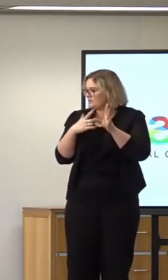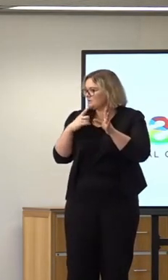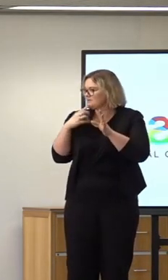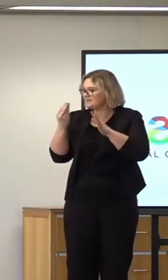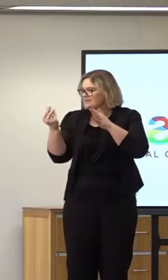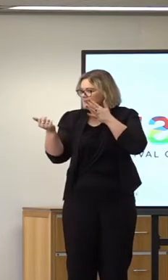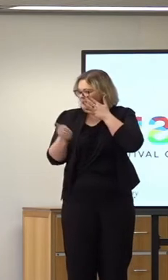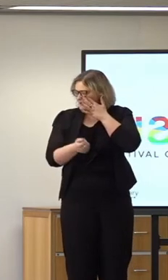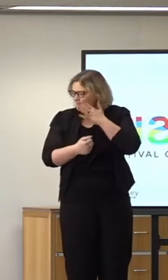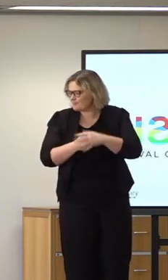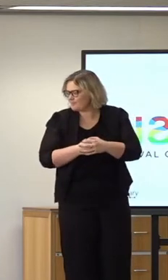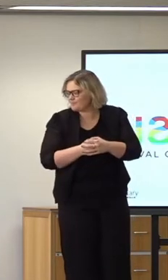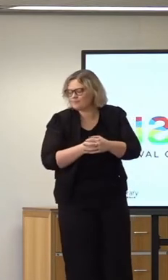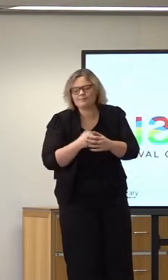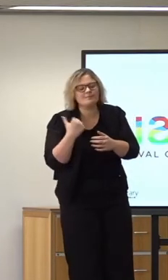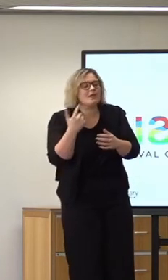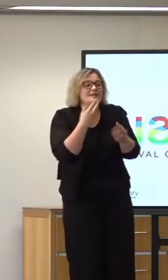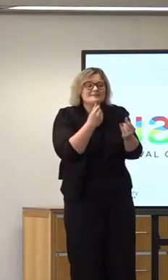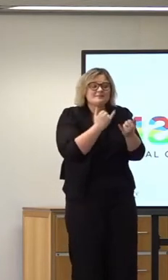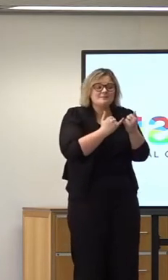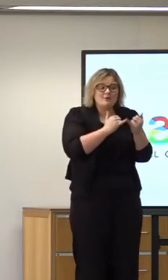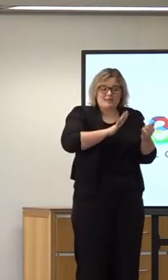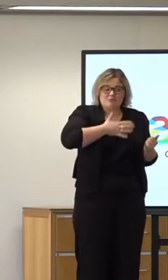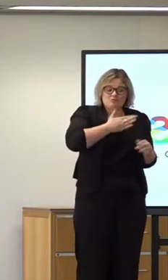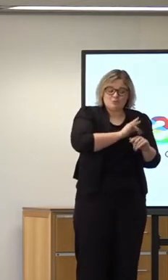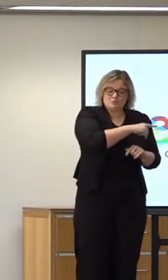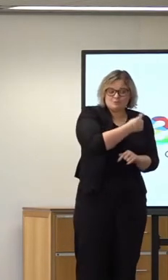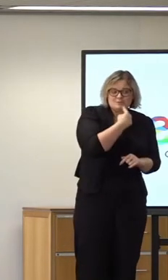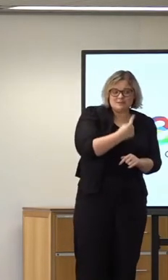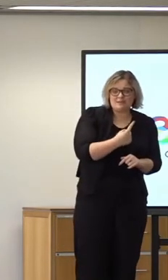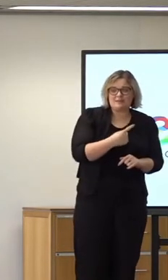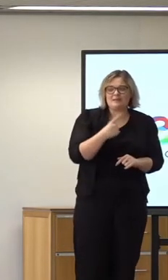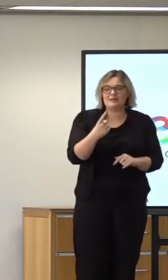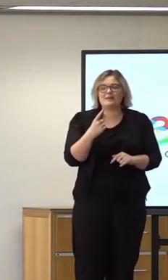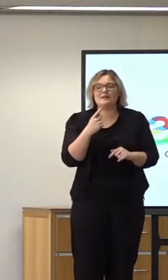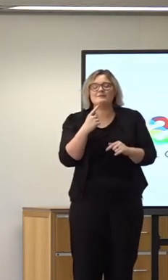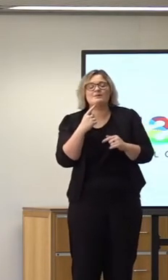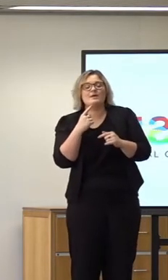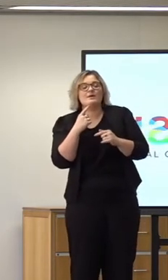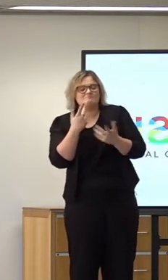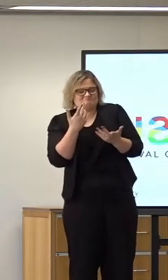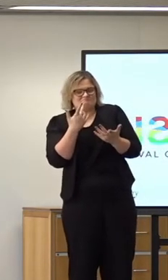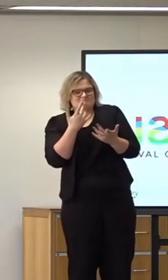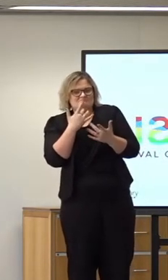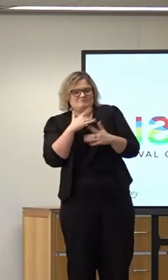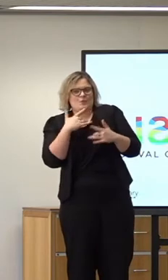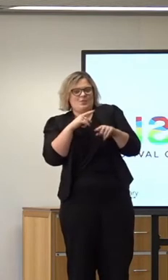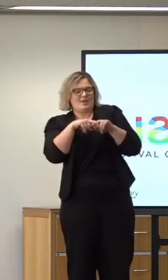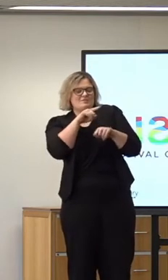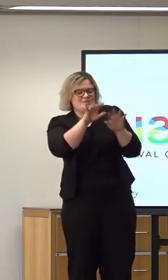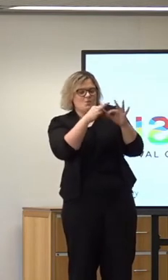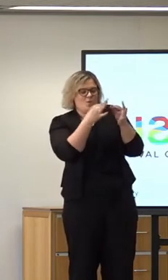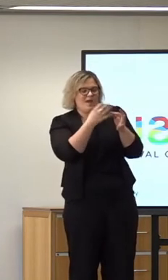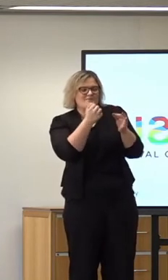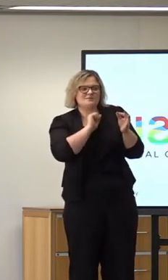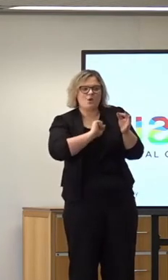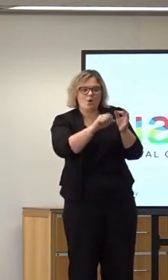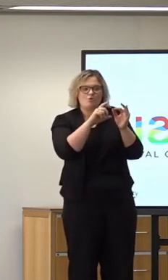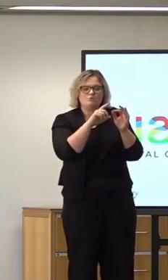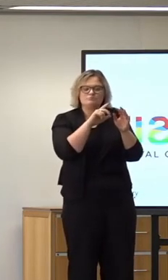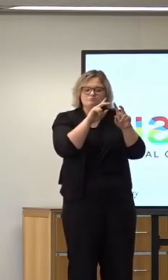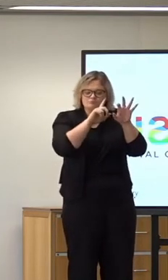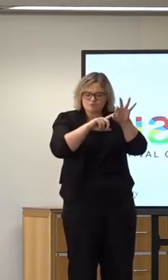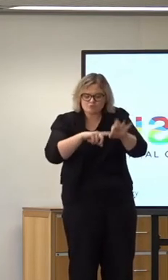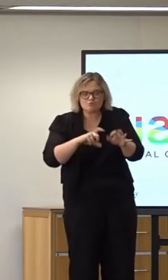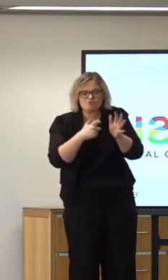Yeah, I mean, I think something that's really interesting about that statement is the notion of an organisation commissioning its own institutional critique. And I wonder where,